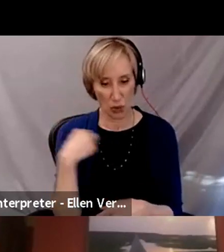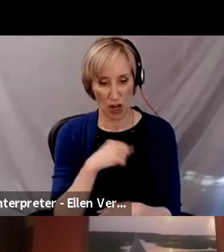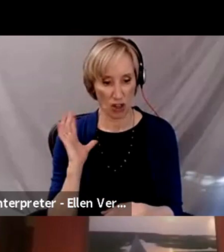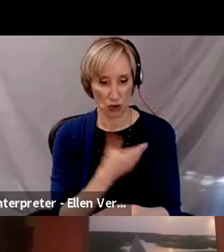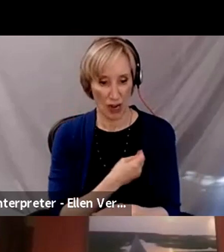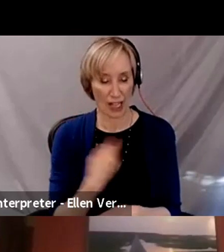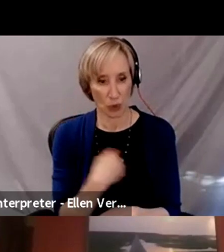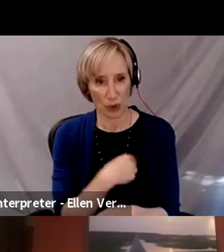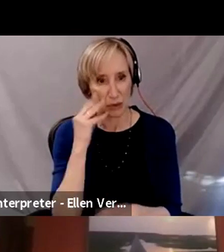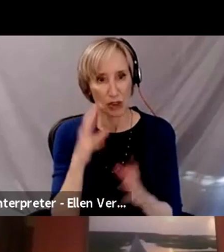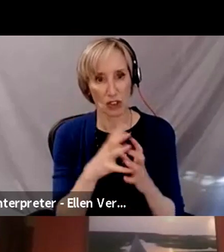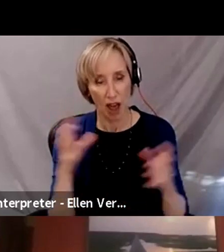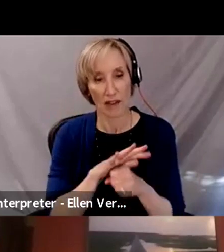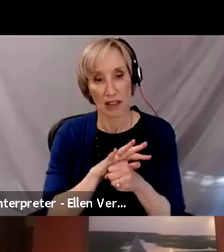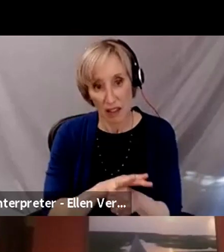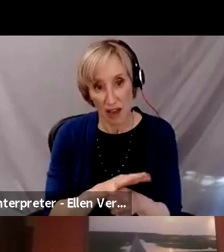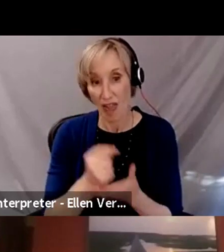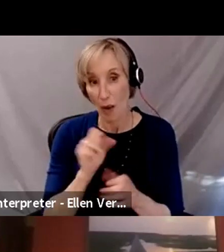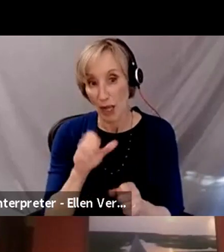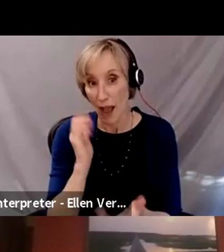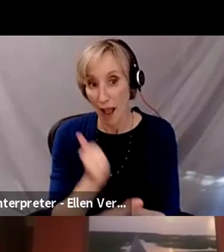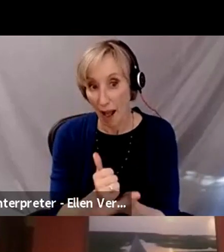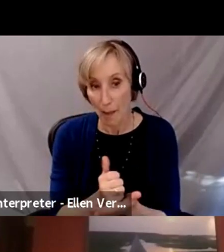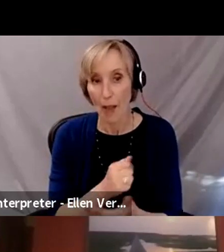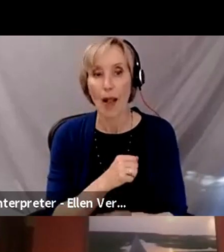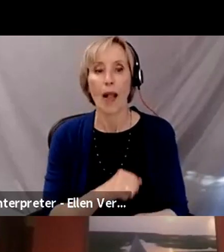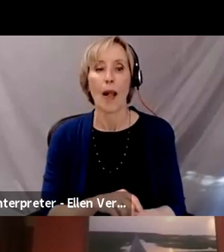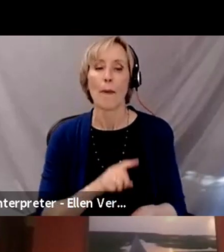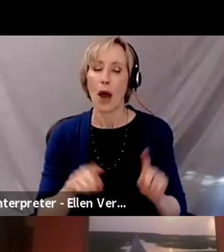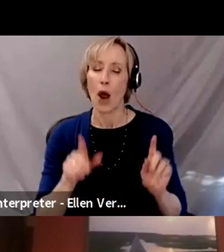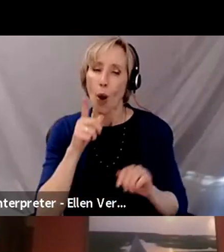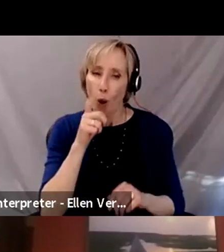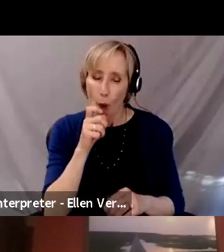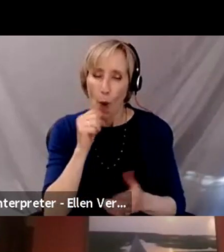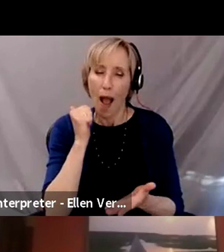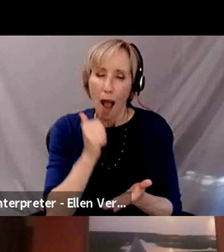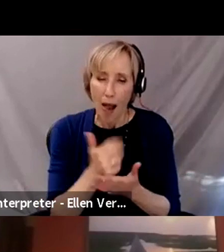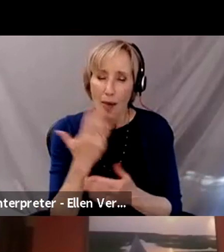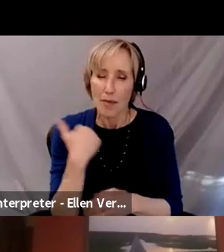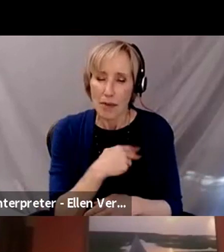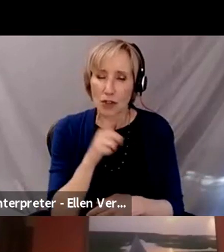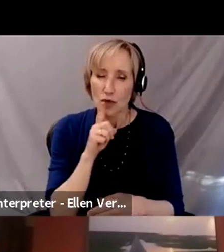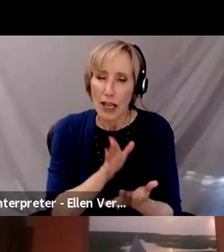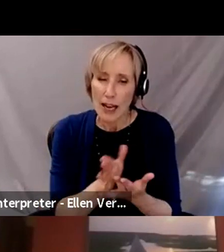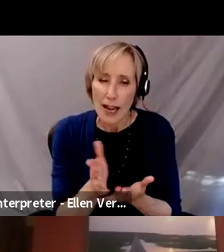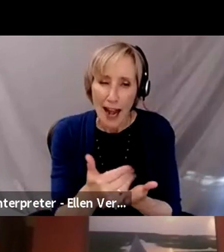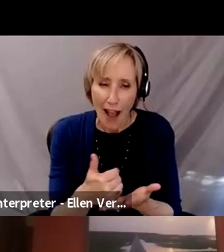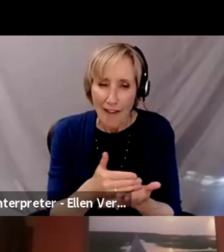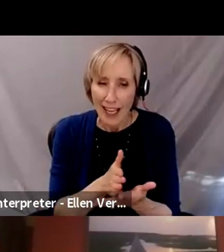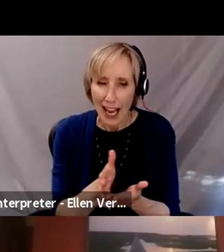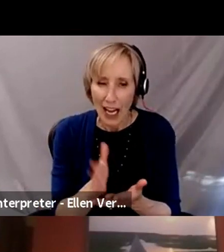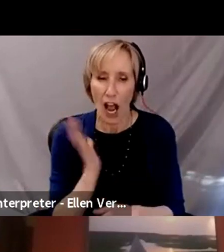forth. But the only people who can help us to navigate our situations in the world are other